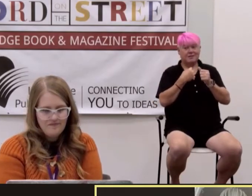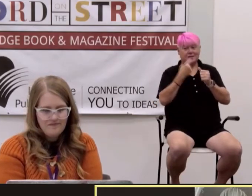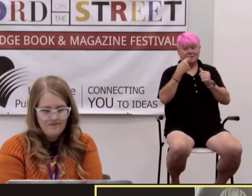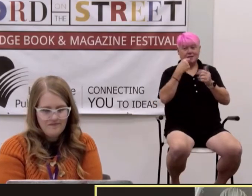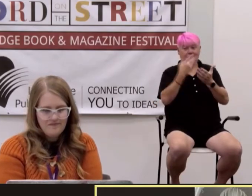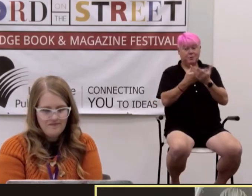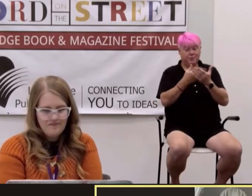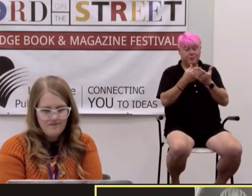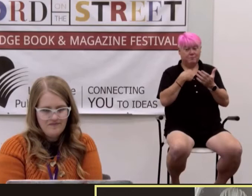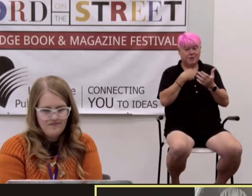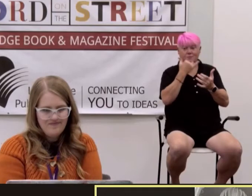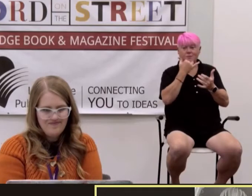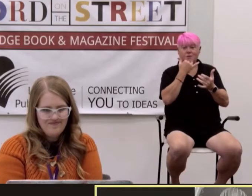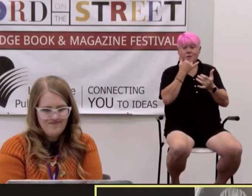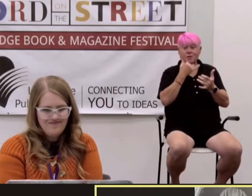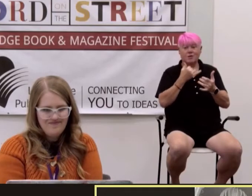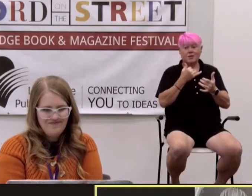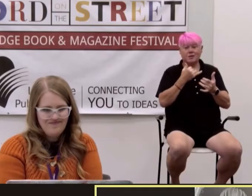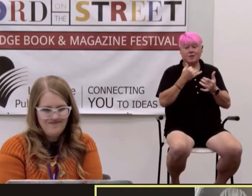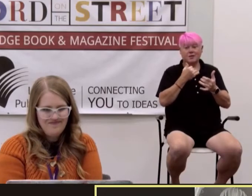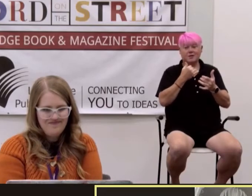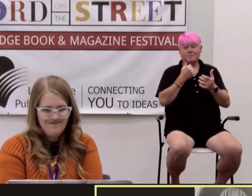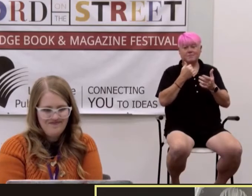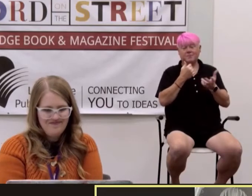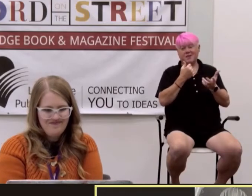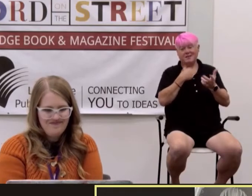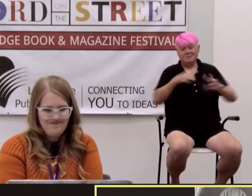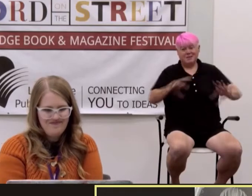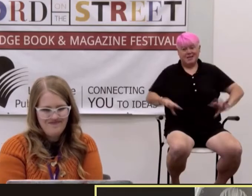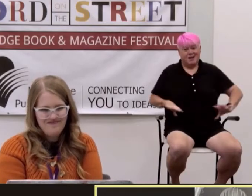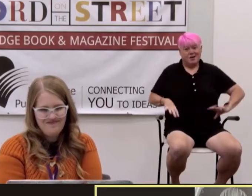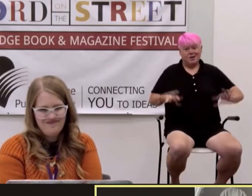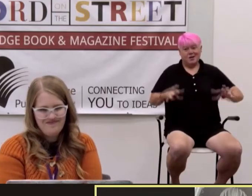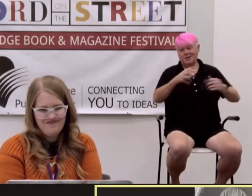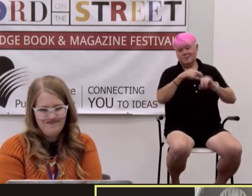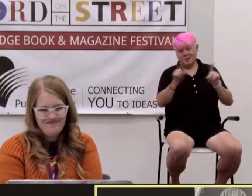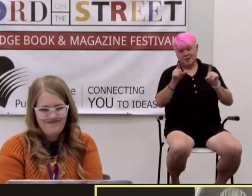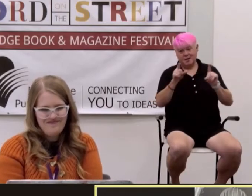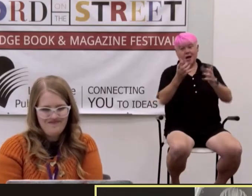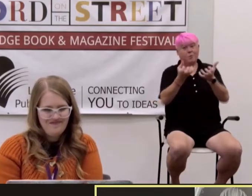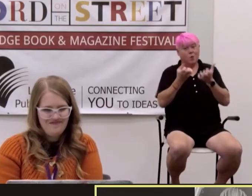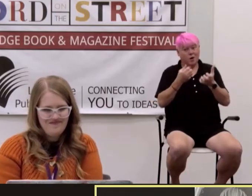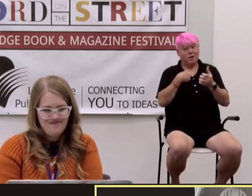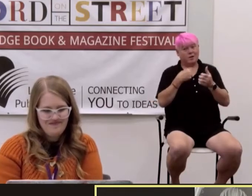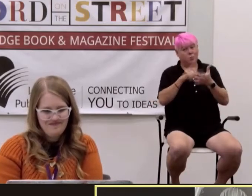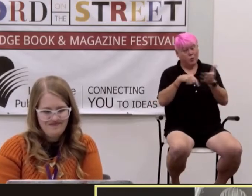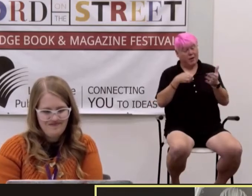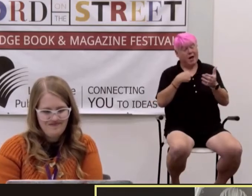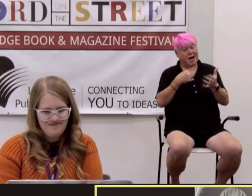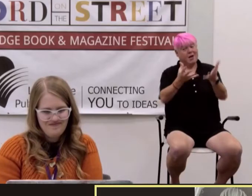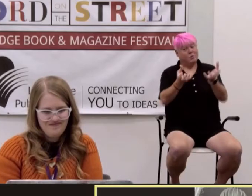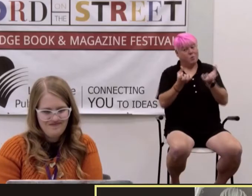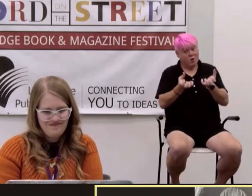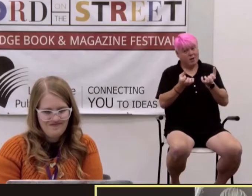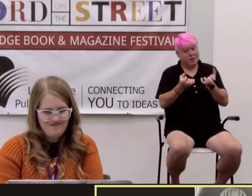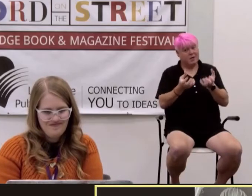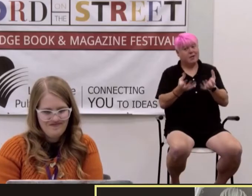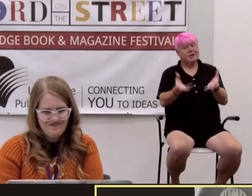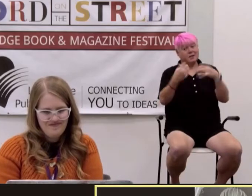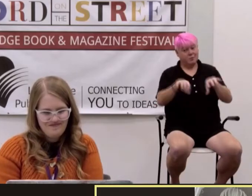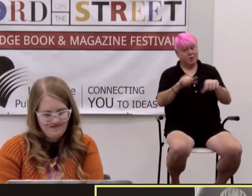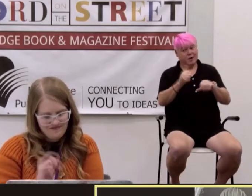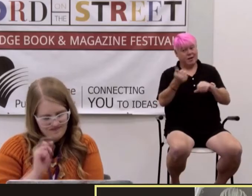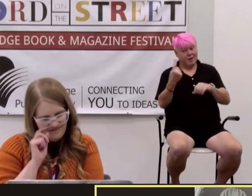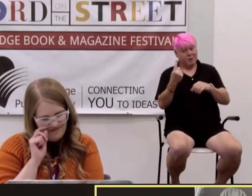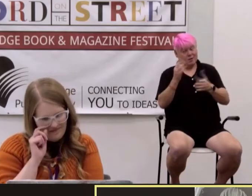I was being arrogant, not arrogant. I would just say I just wanted what I wanted. And I don't want anyone to stop me.